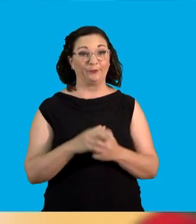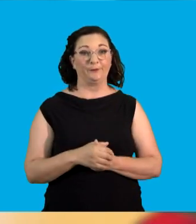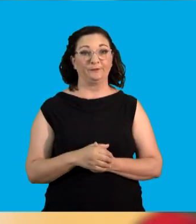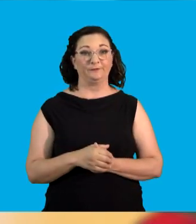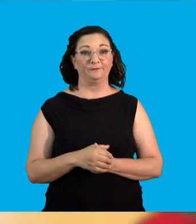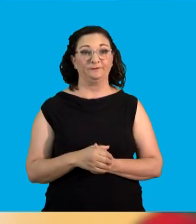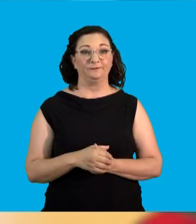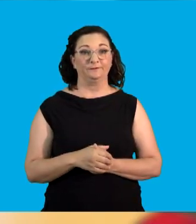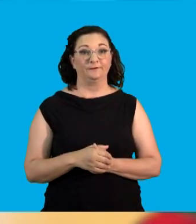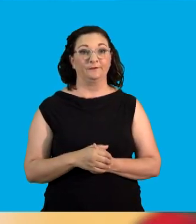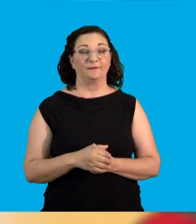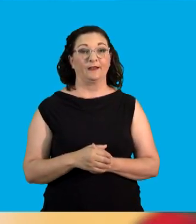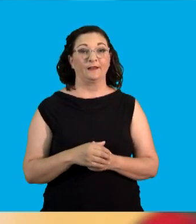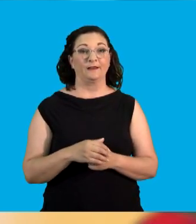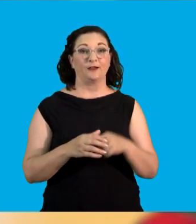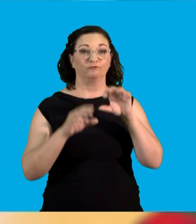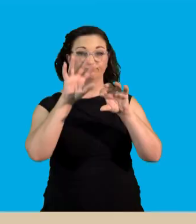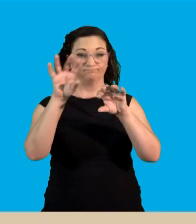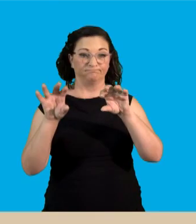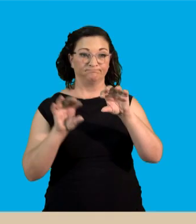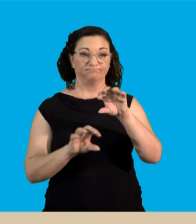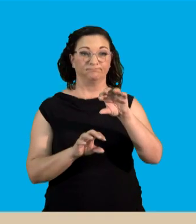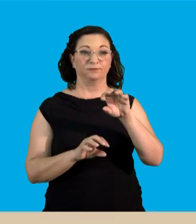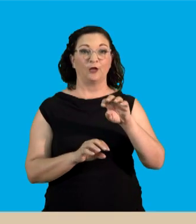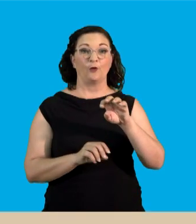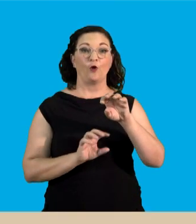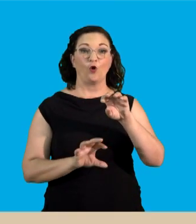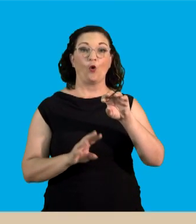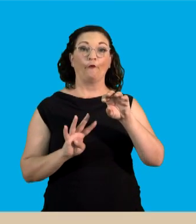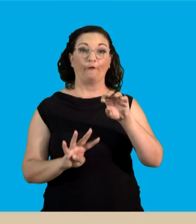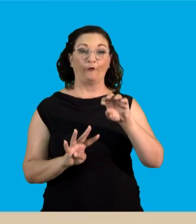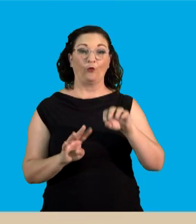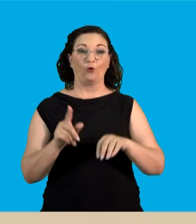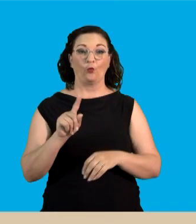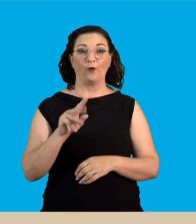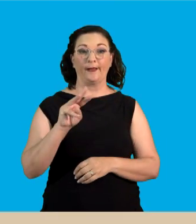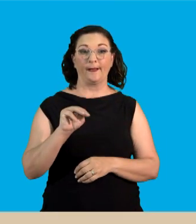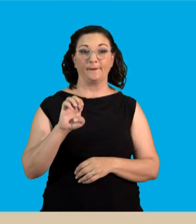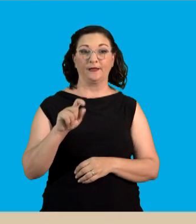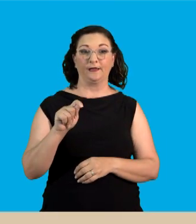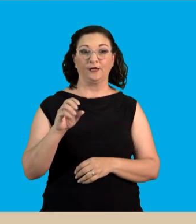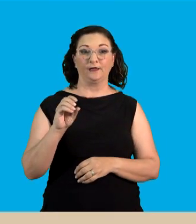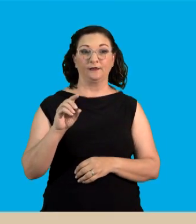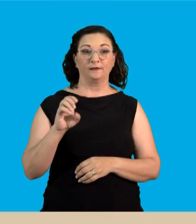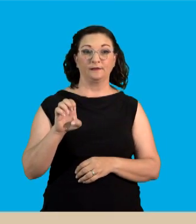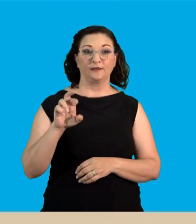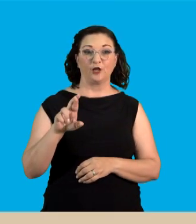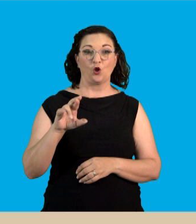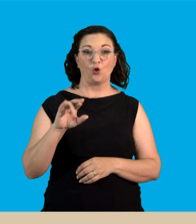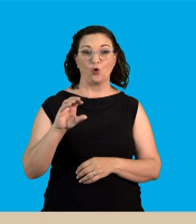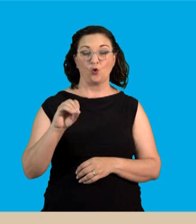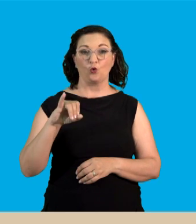We move on to concept number 4, which is the meteoroid, the meteors, as well as